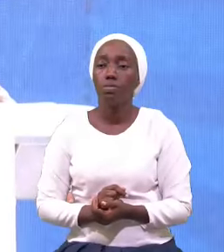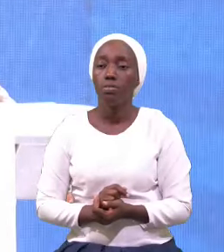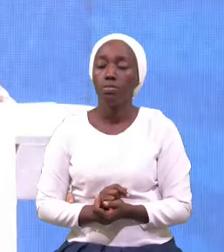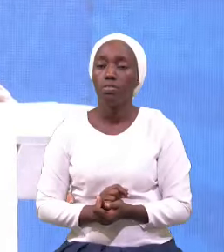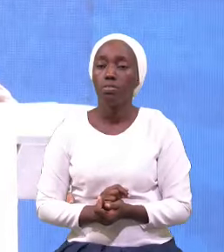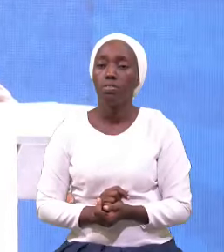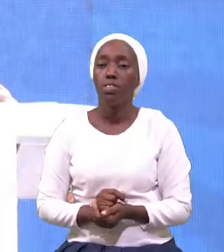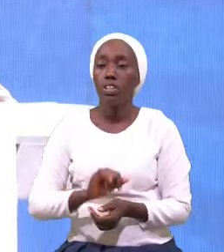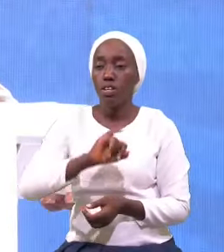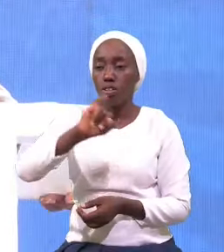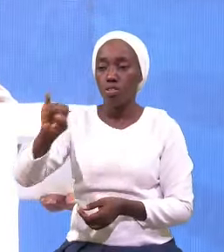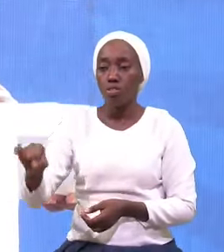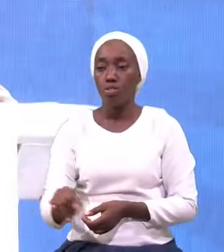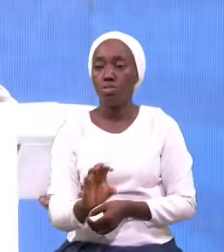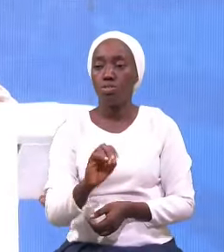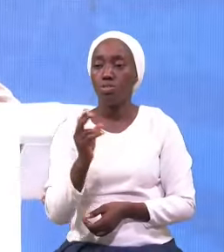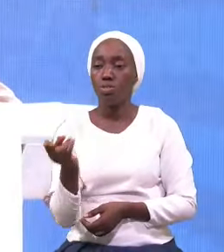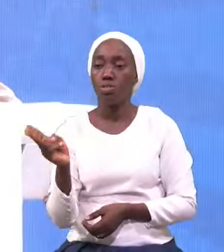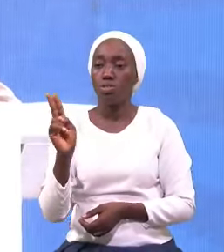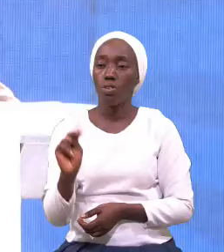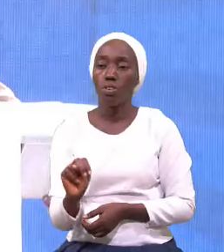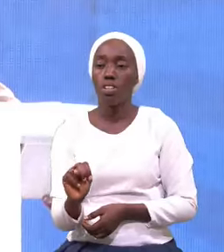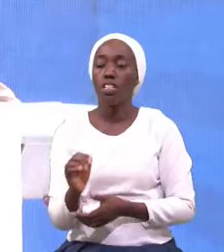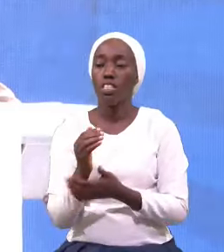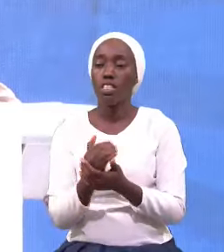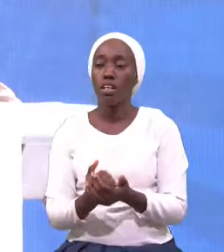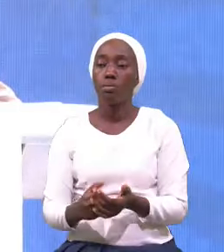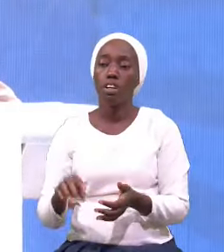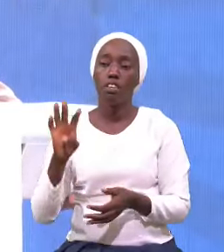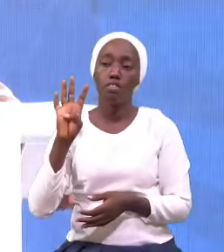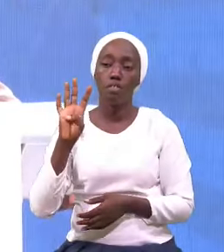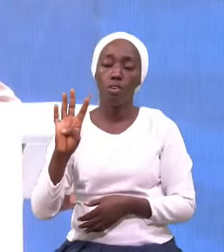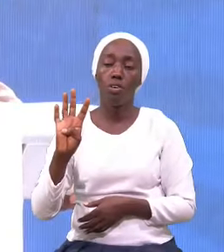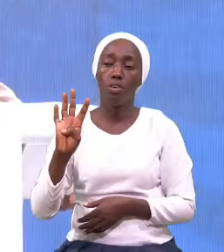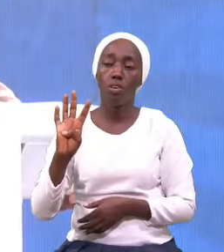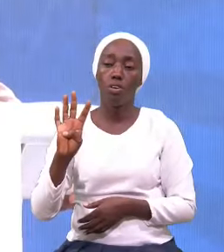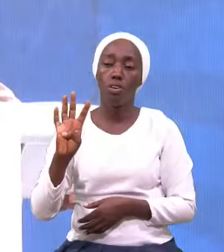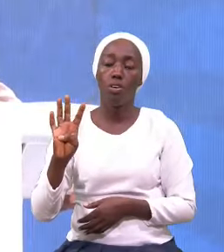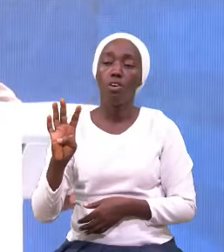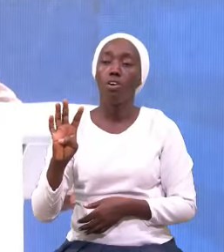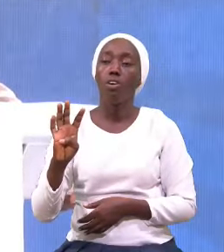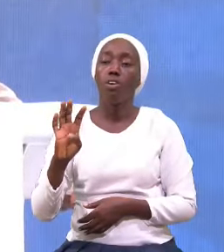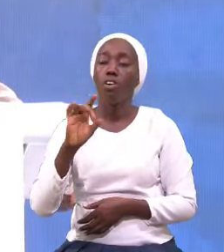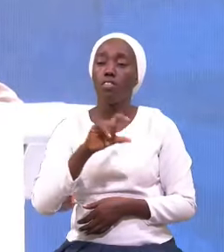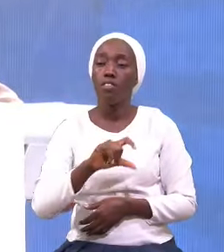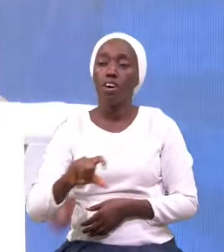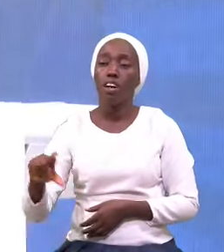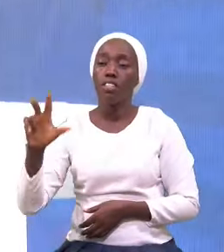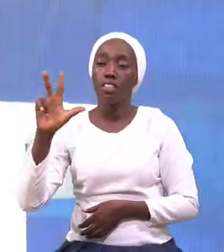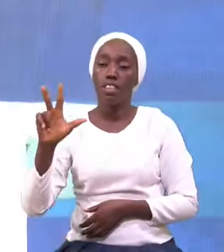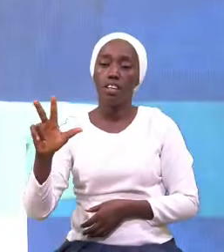Look at John. John chapter 4. And I'm reading from verse